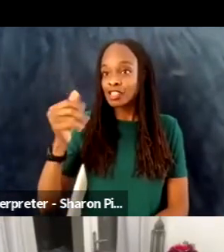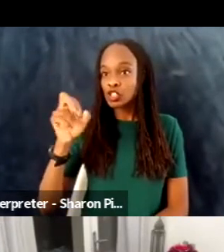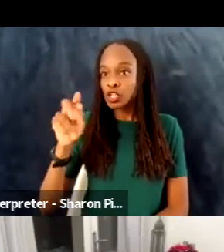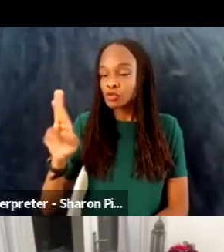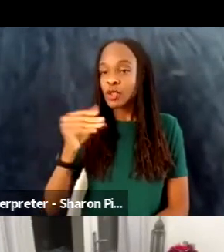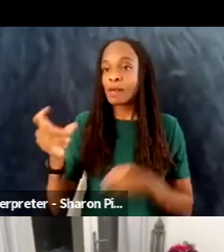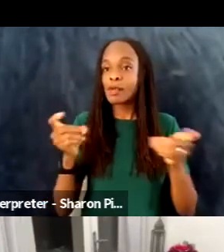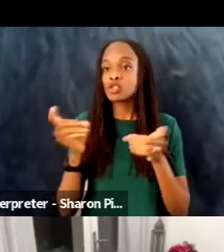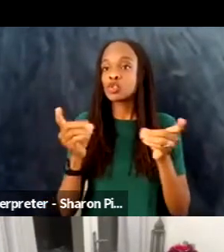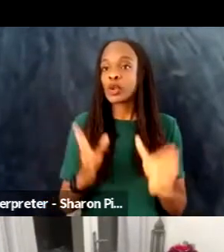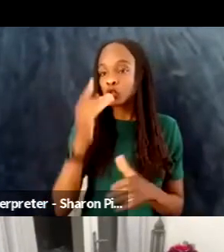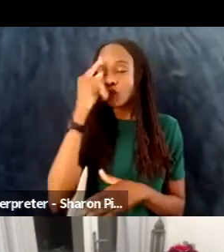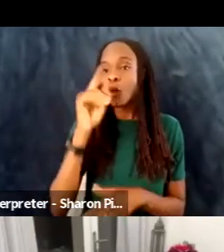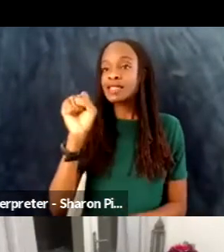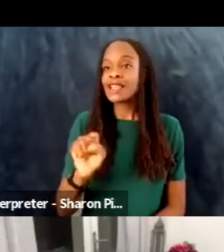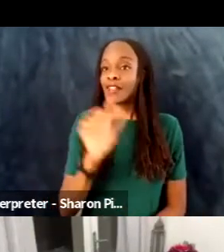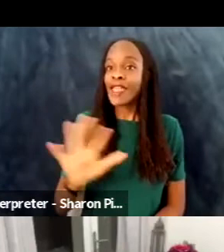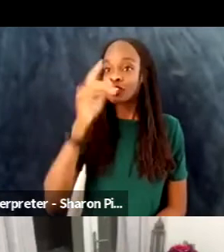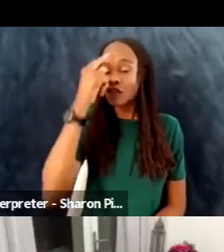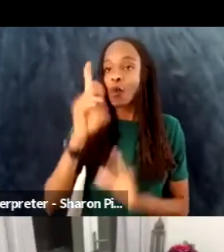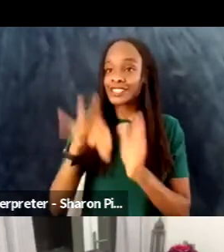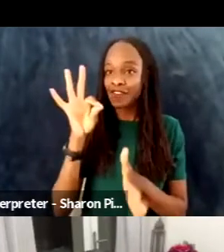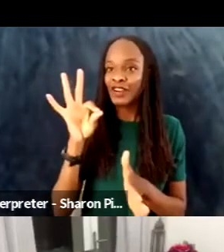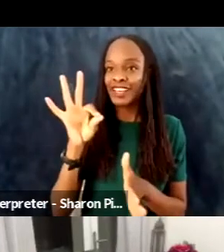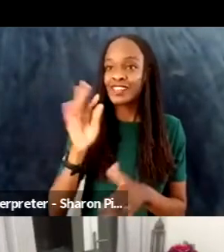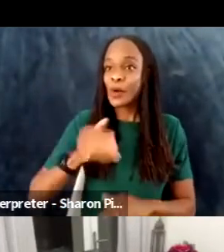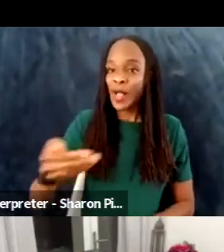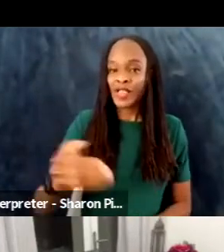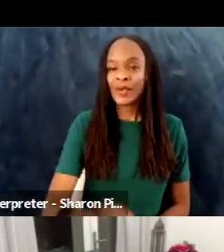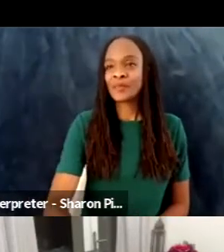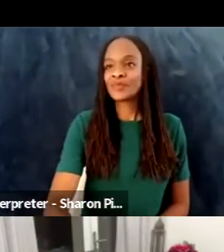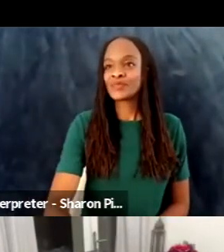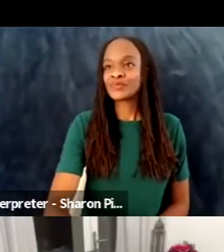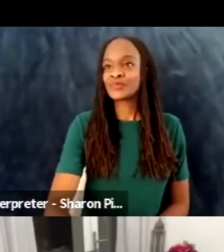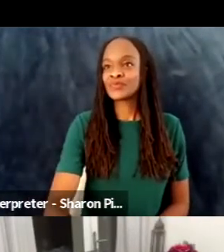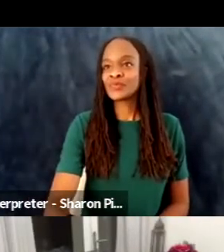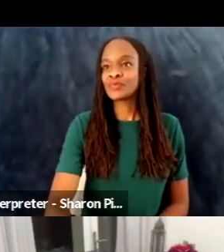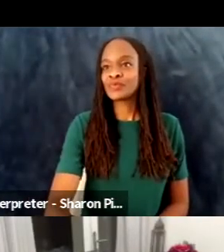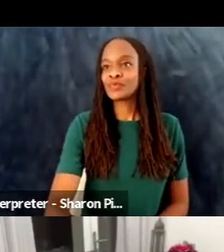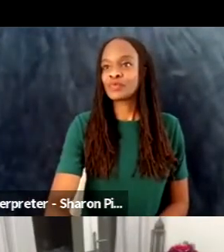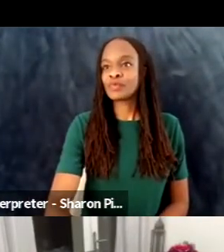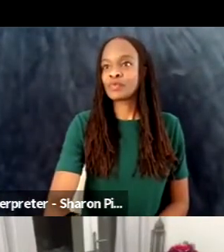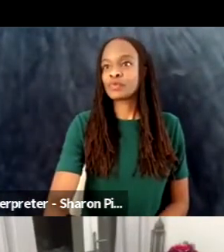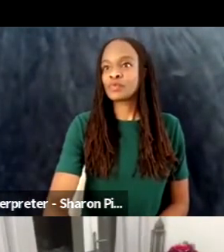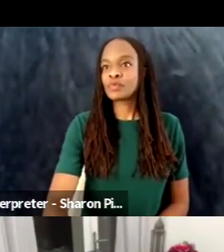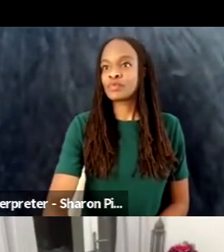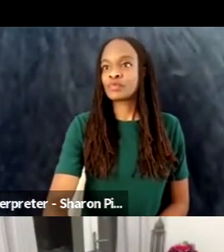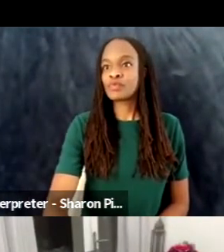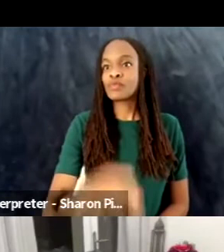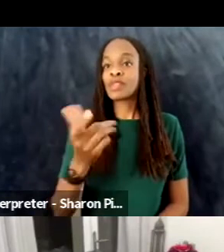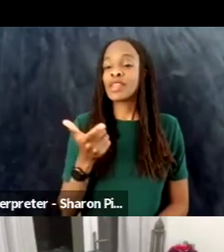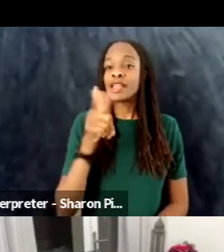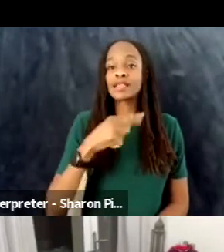managing director of South Asia for Discovery. So welcome, Megha. Next, I would love to